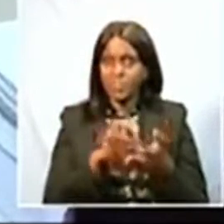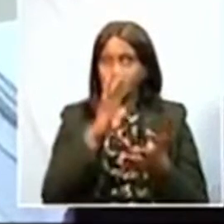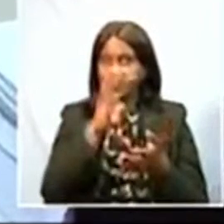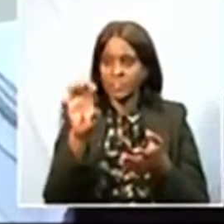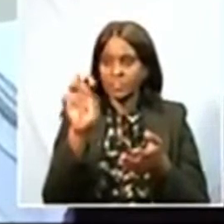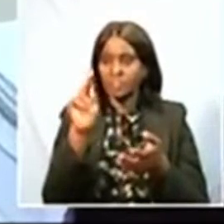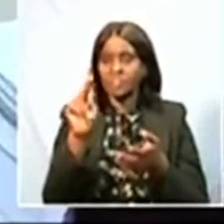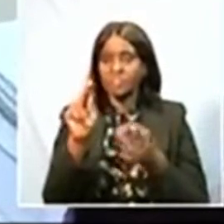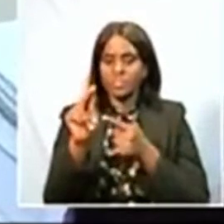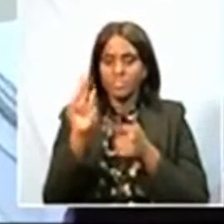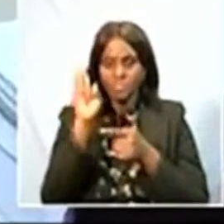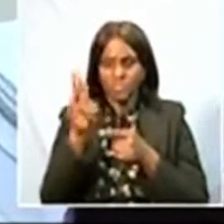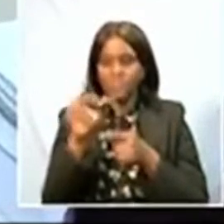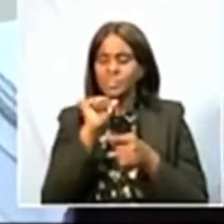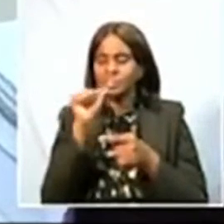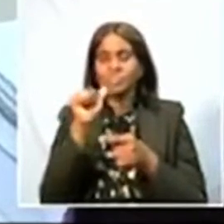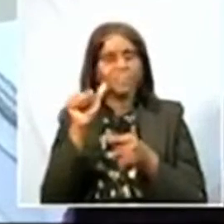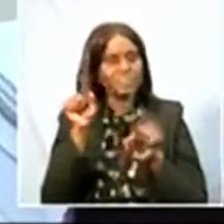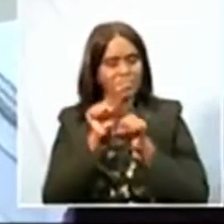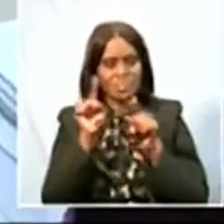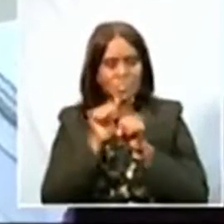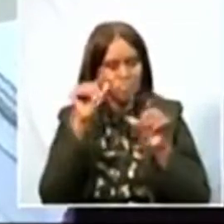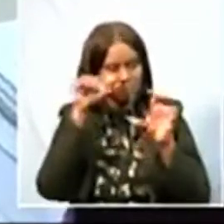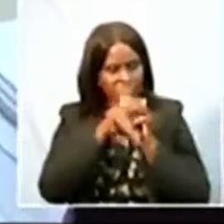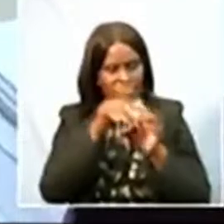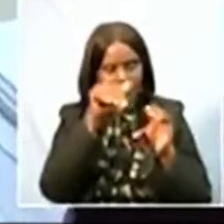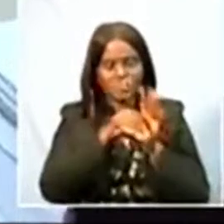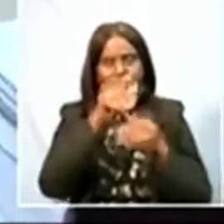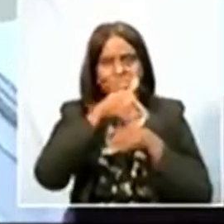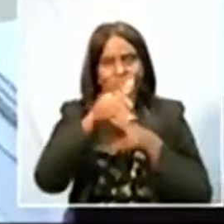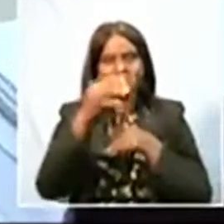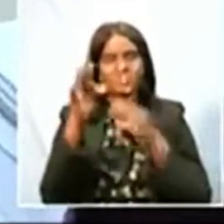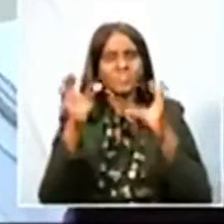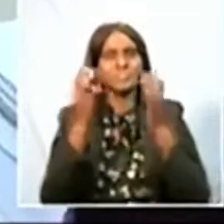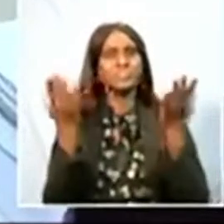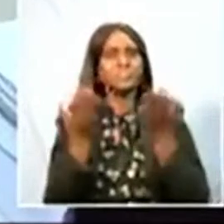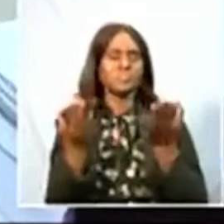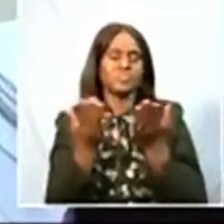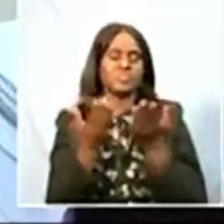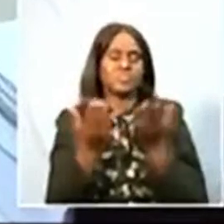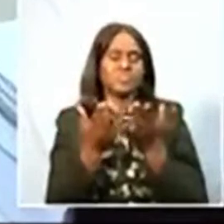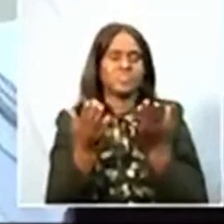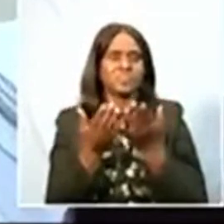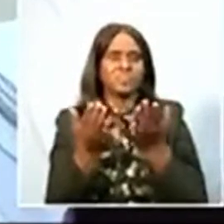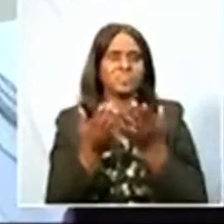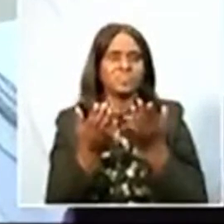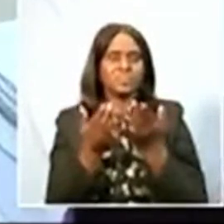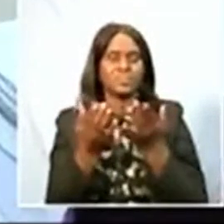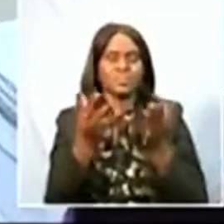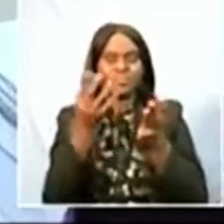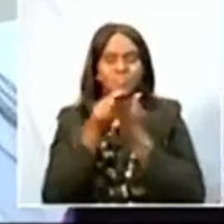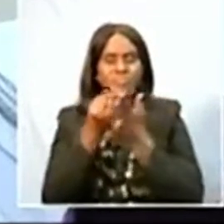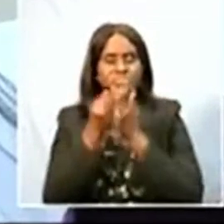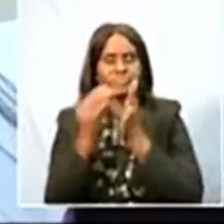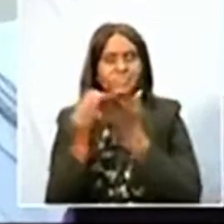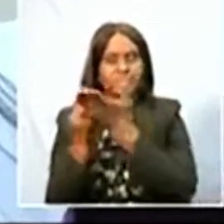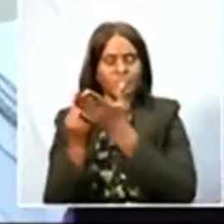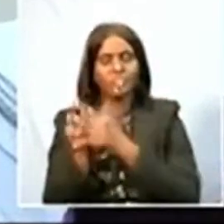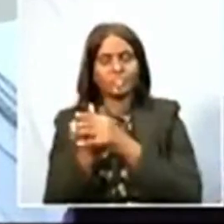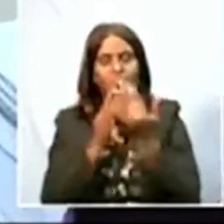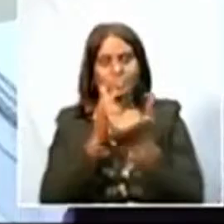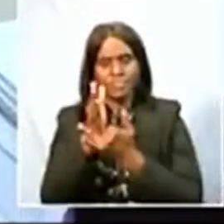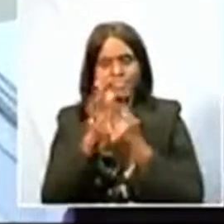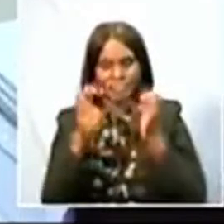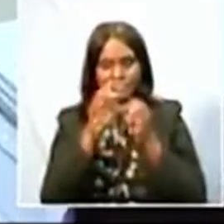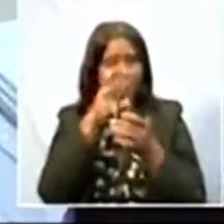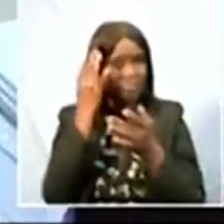1,574,400 kwacha were not recognized in the asset register of the council. The treasurer, through the